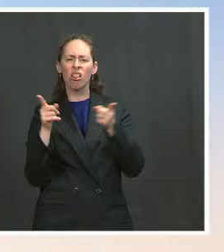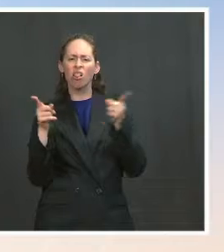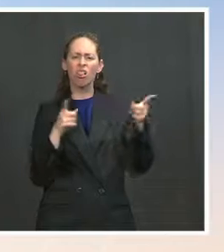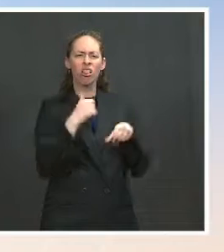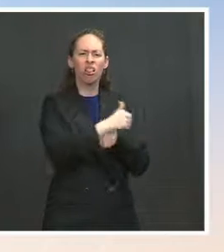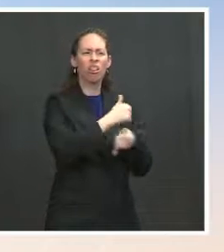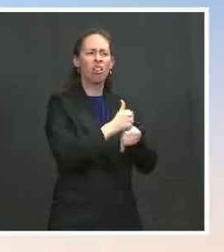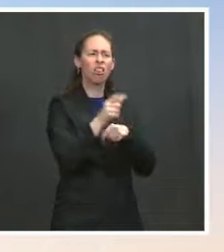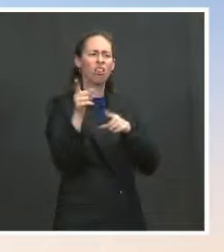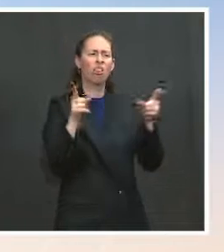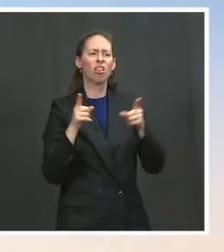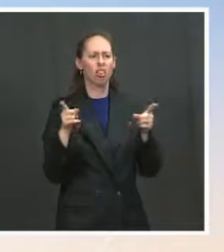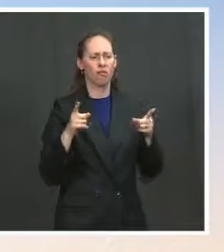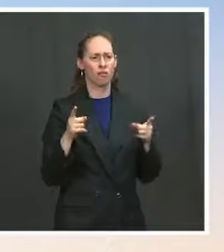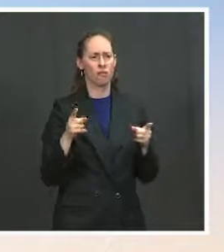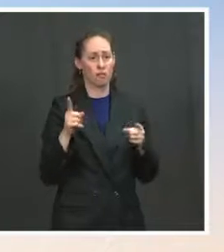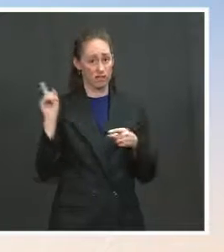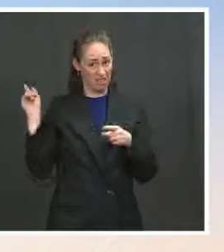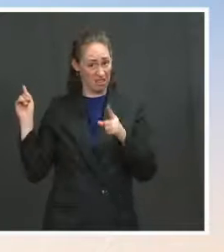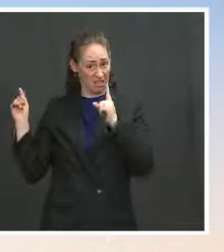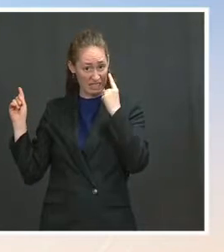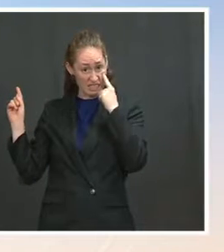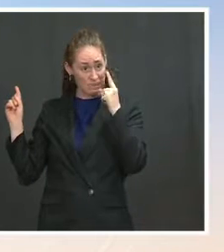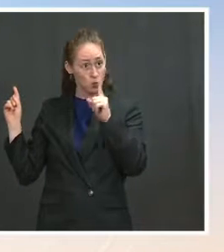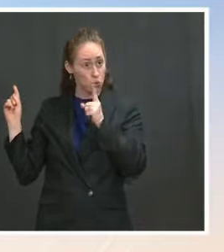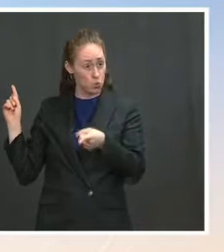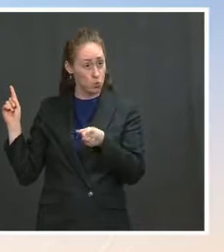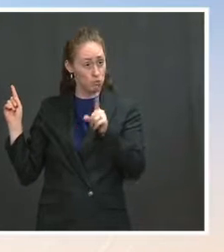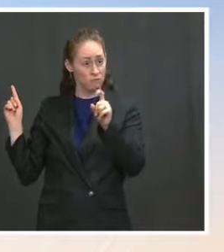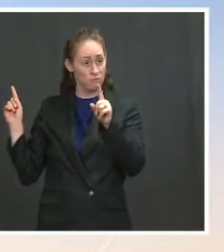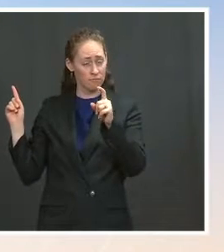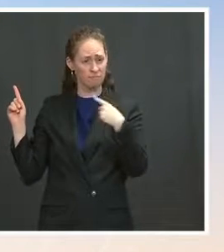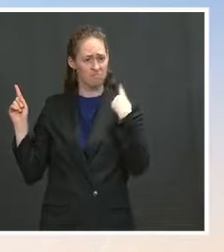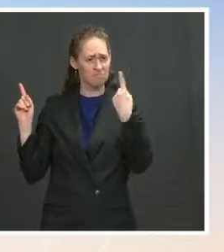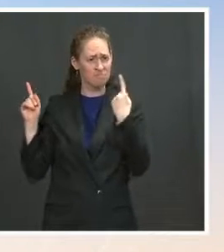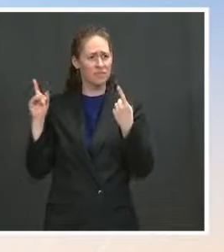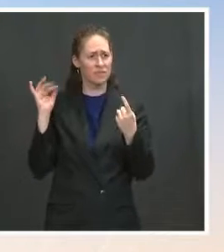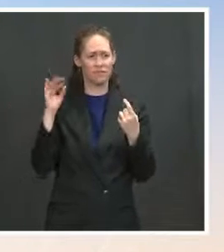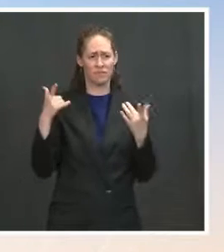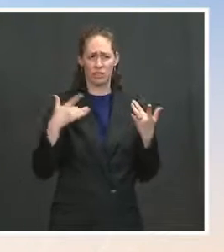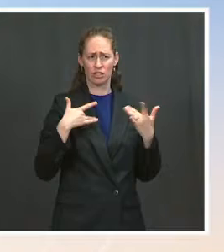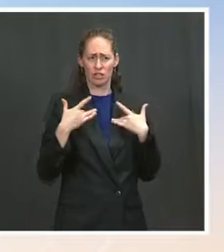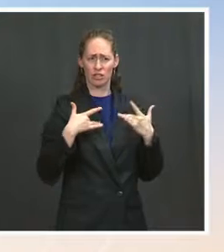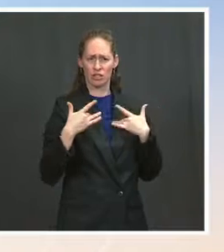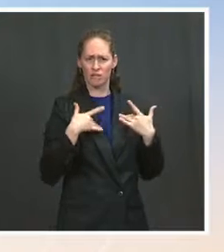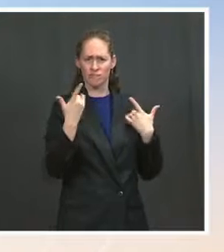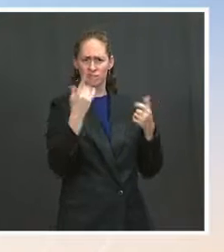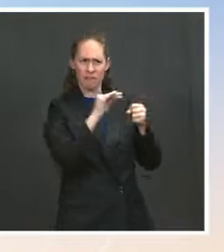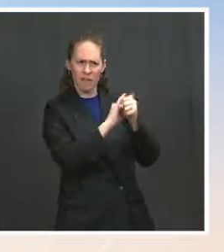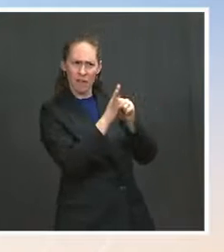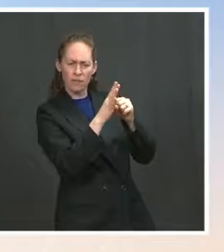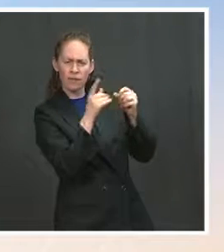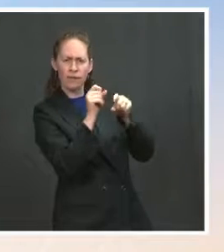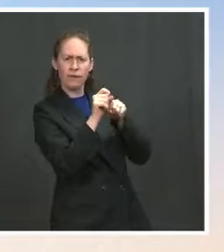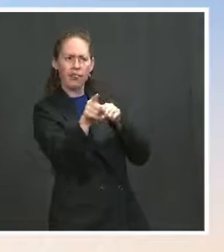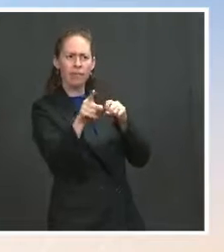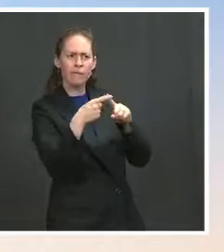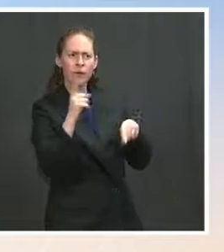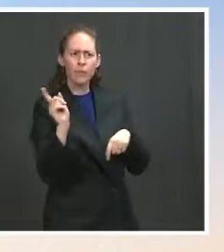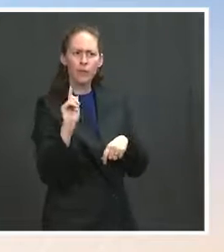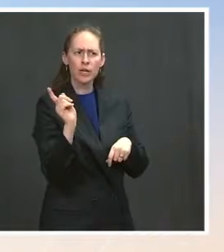your team had deep concerns over, was the problem with that it was too accusatory? I mean, is that